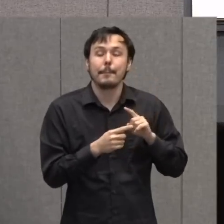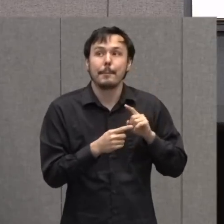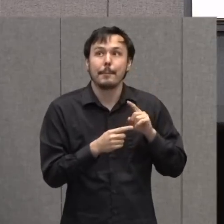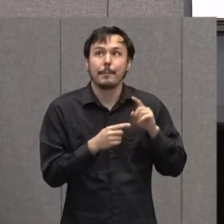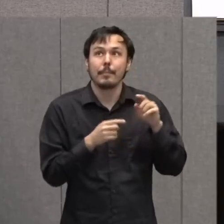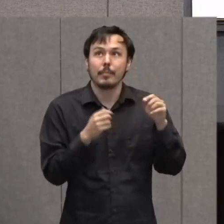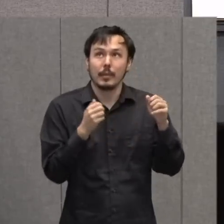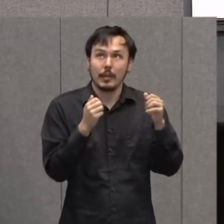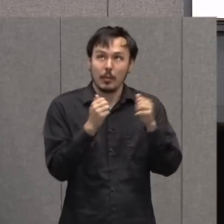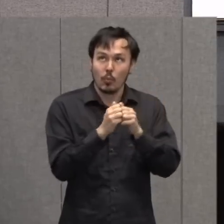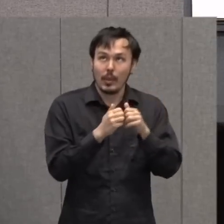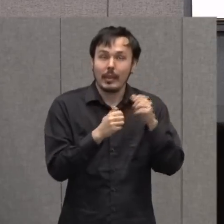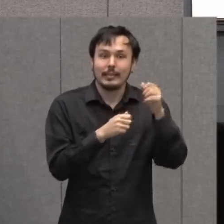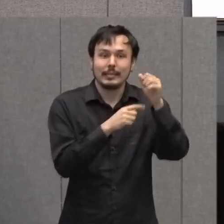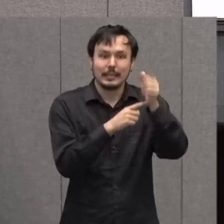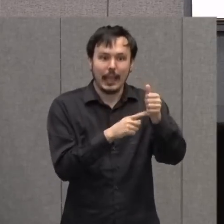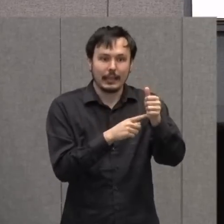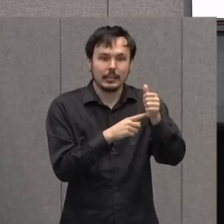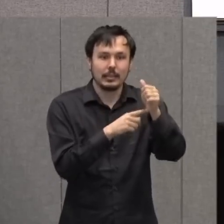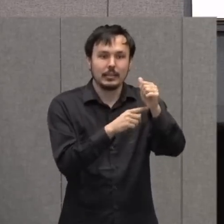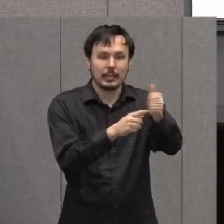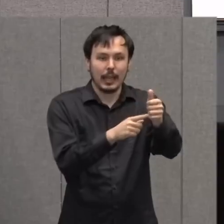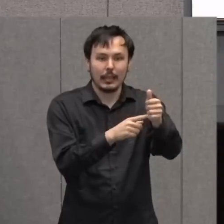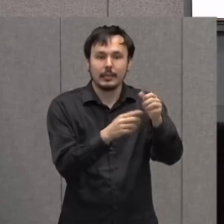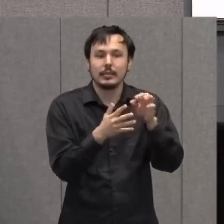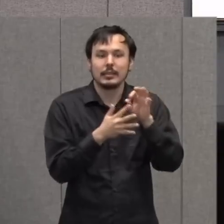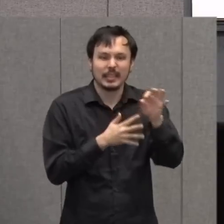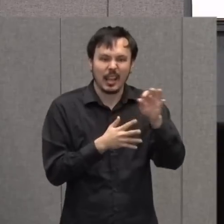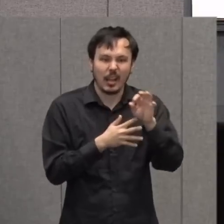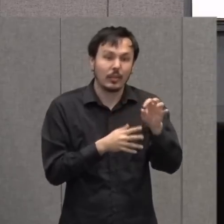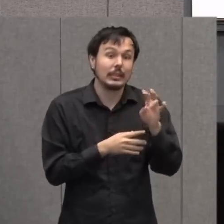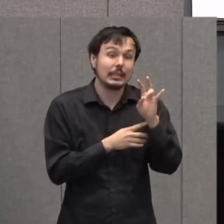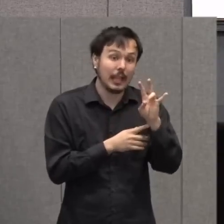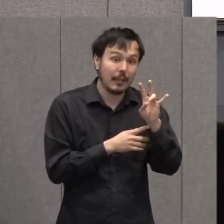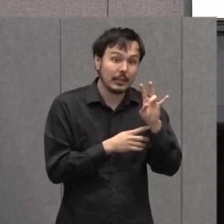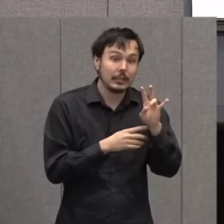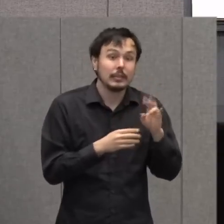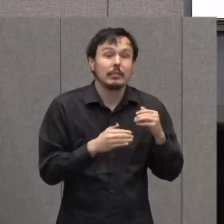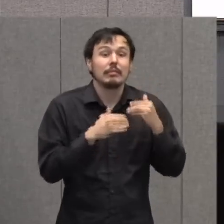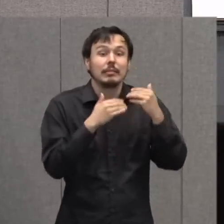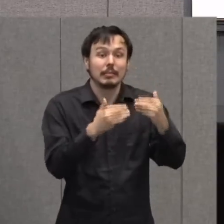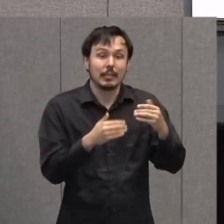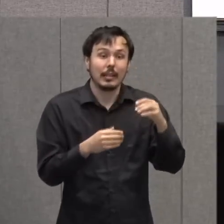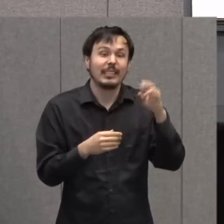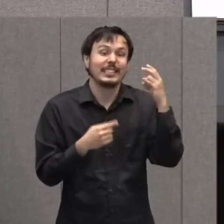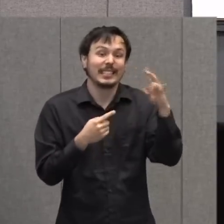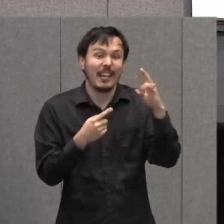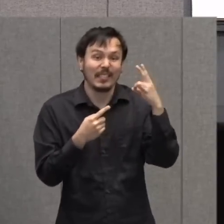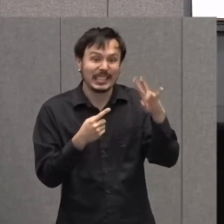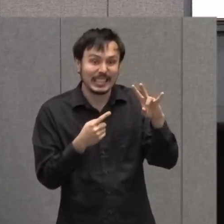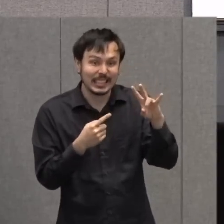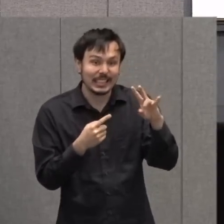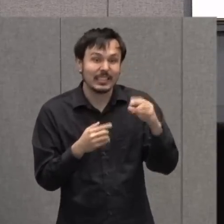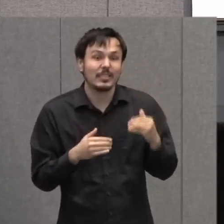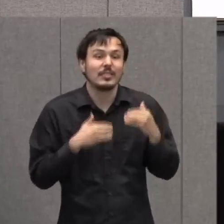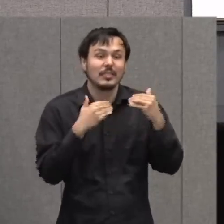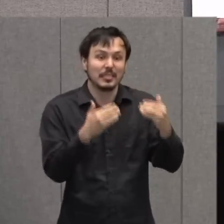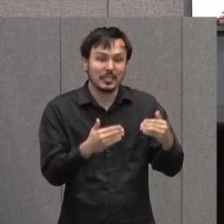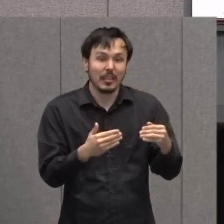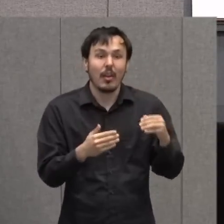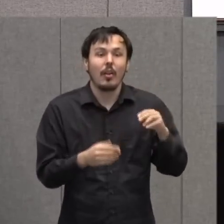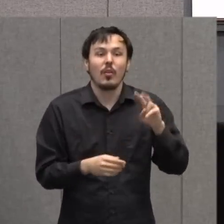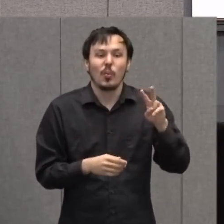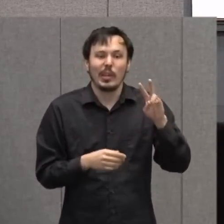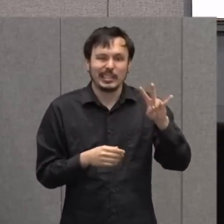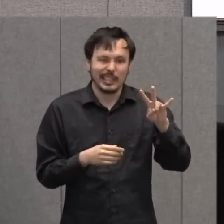yes, we're going to start at like 7. 7 and then 17. Is that what yes, you mean? yes. Okay. So Okay, yes, I got it. because we got counting by tens